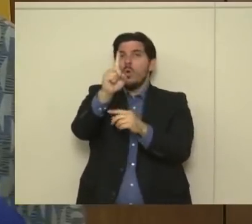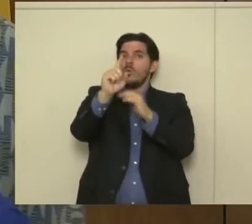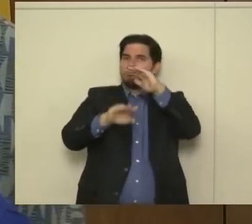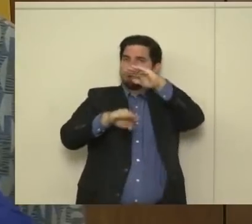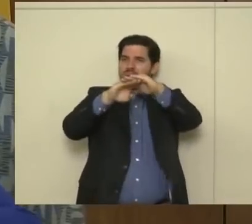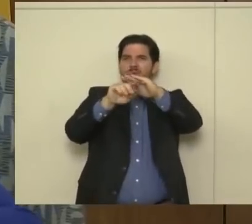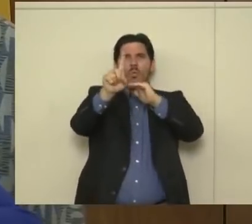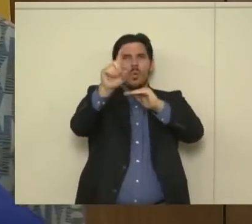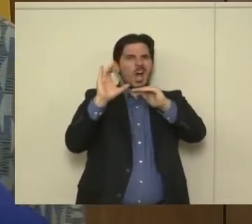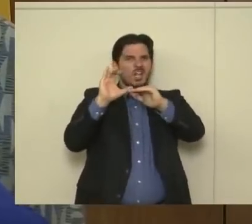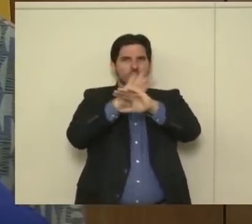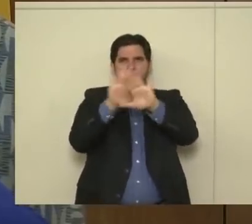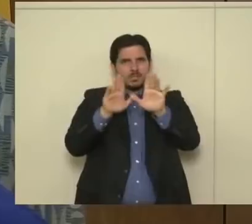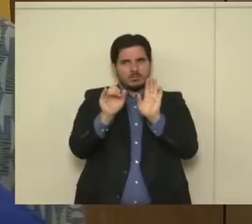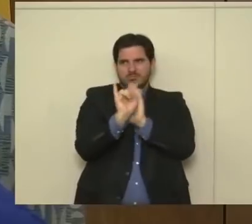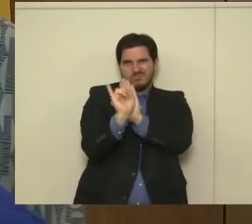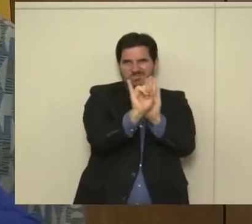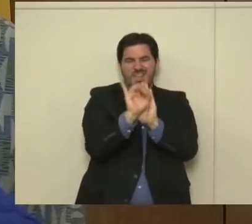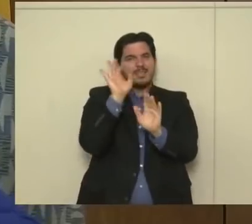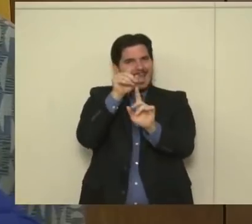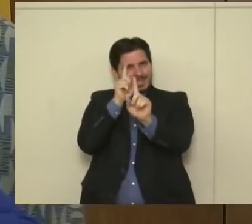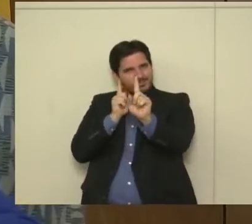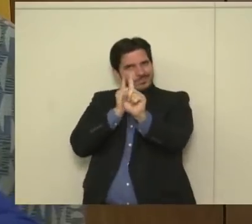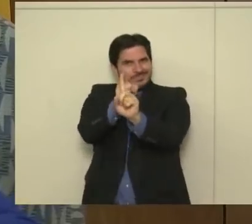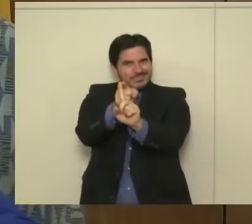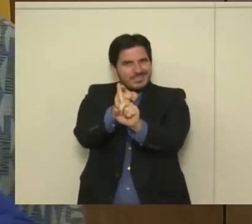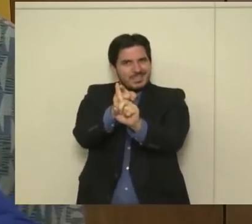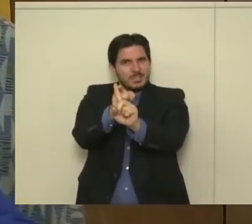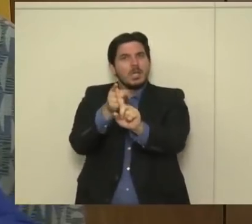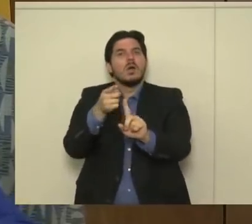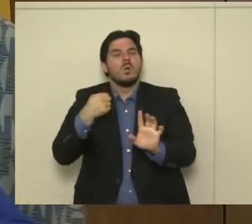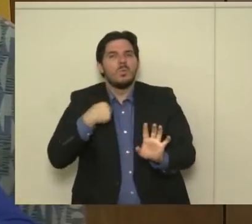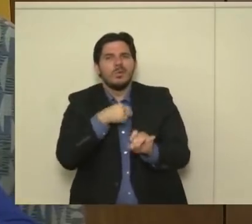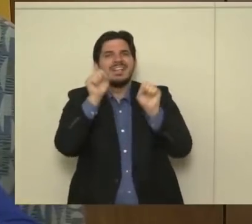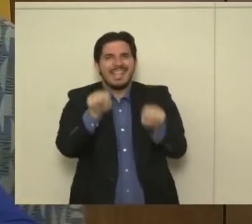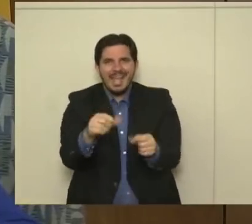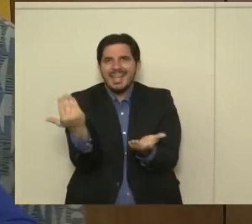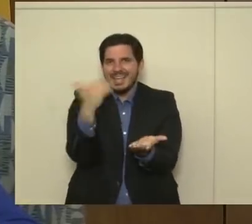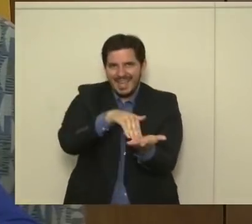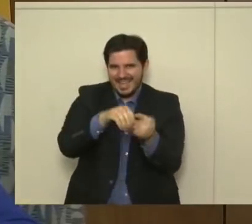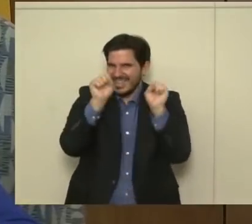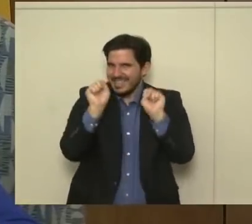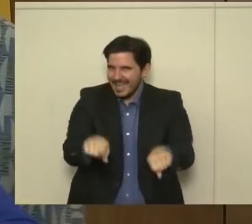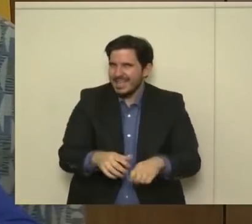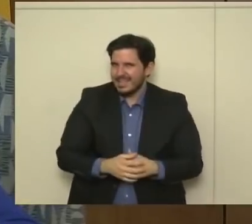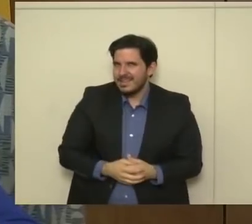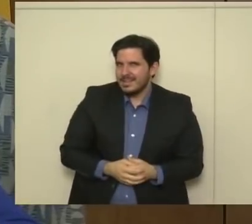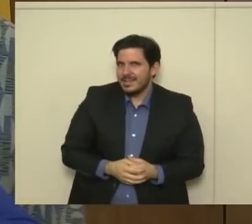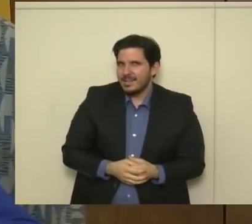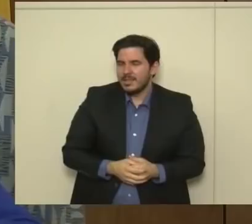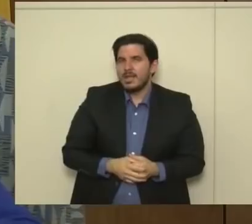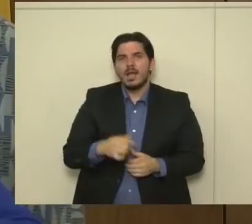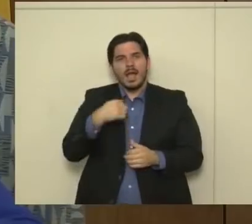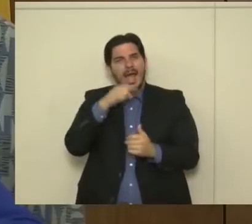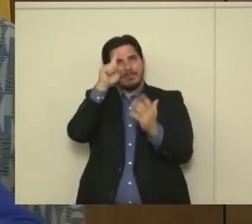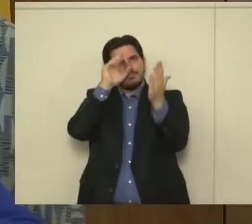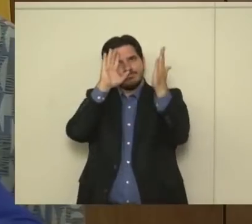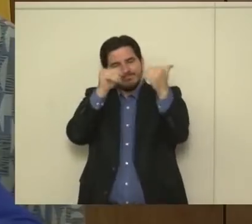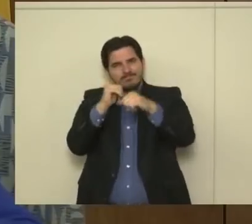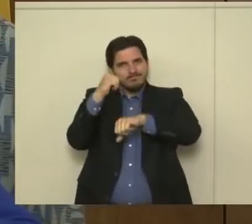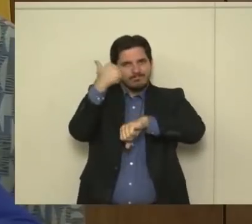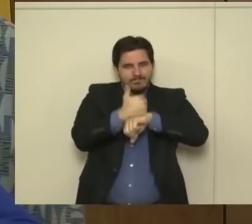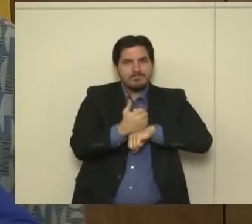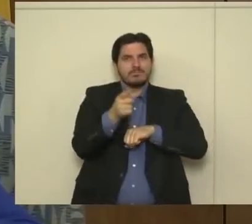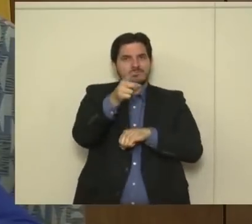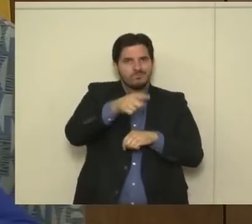And we can get there again, and I'm expecting that you're going to do as much as you can to make sure